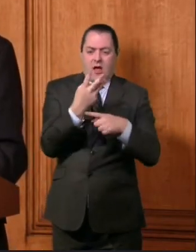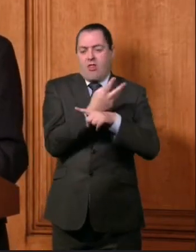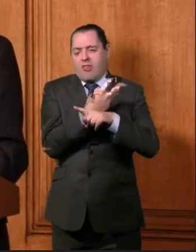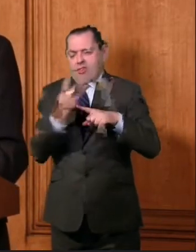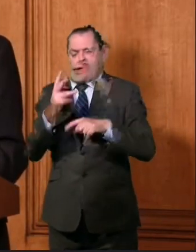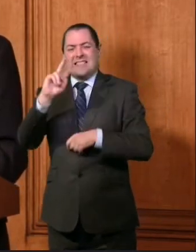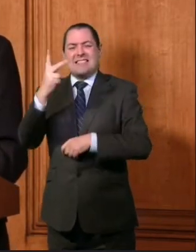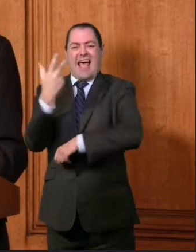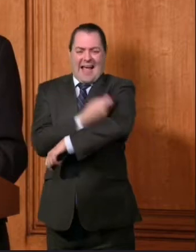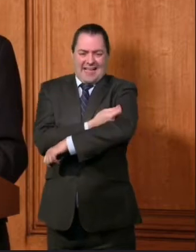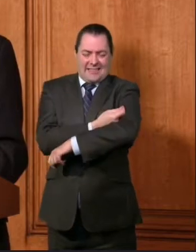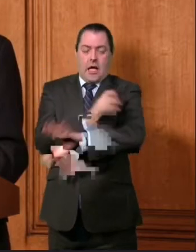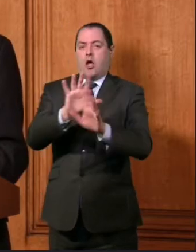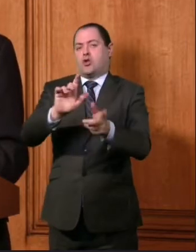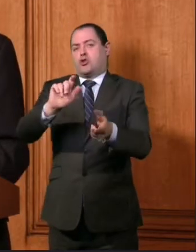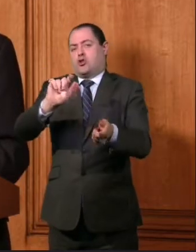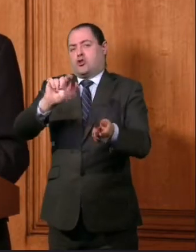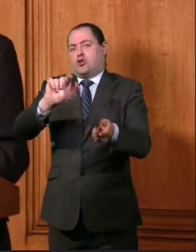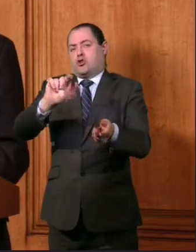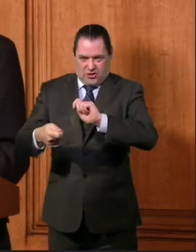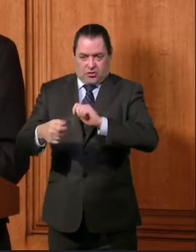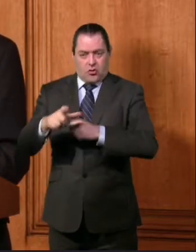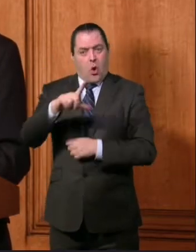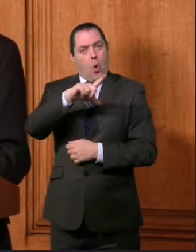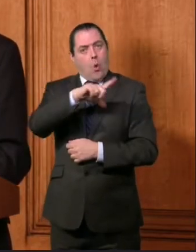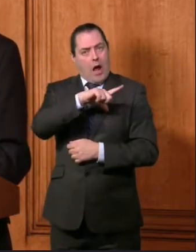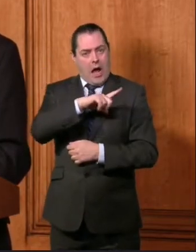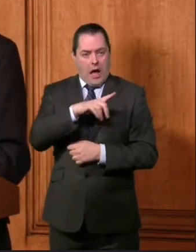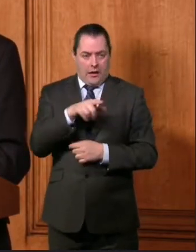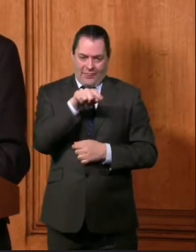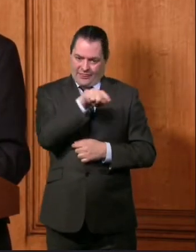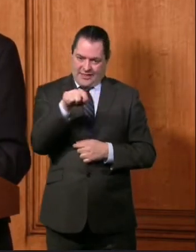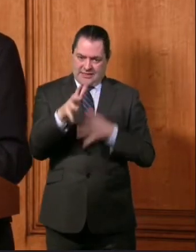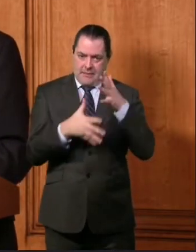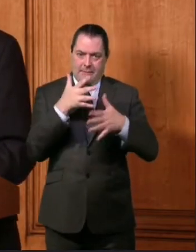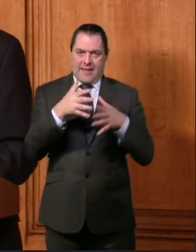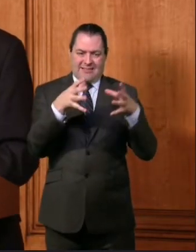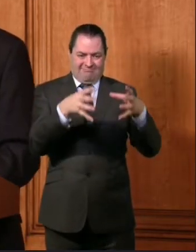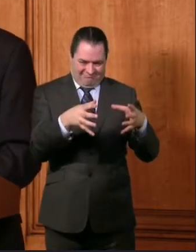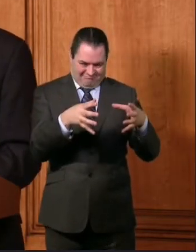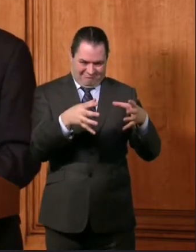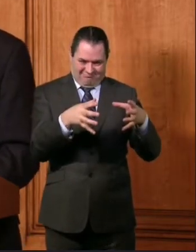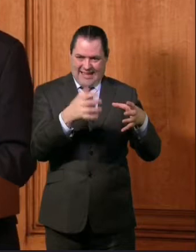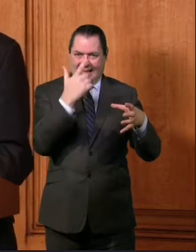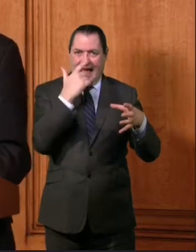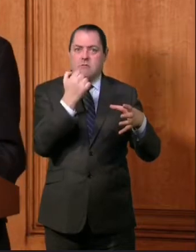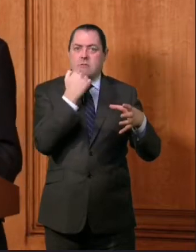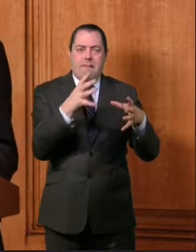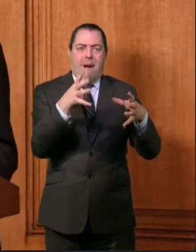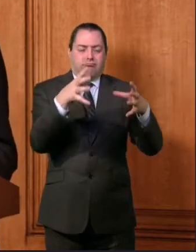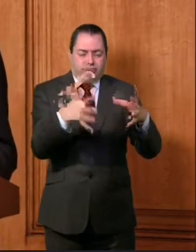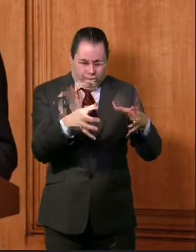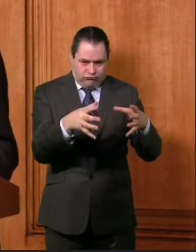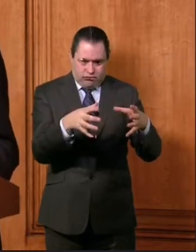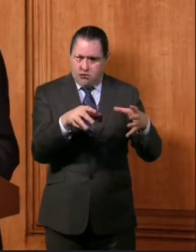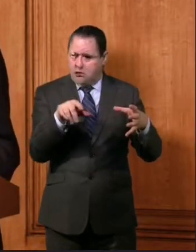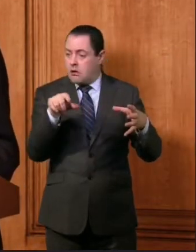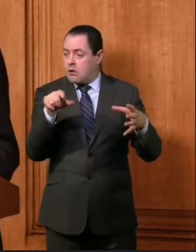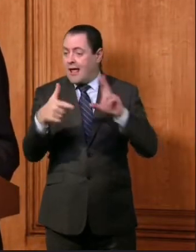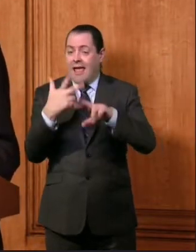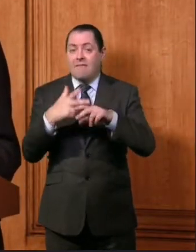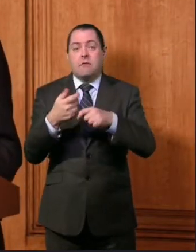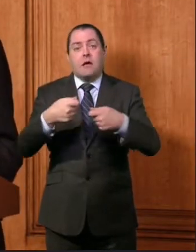number of people who can get vaccinated. And so it is a public health decision. And the reason for that we think that this is a reasonable